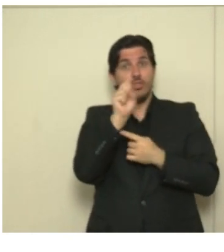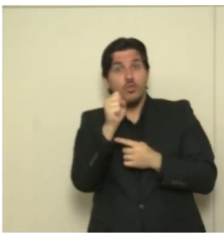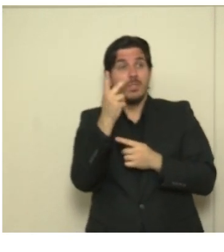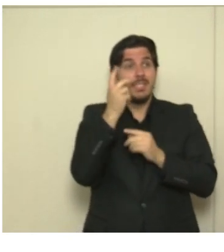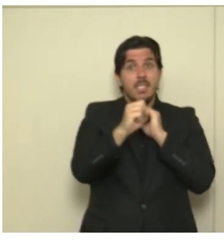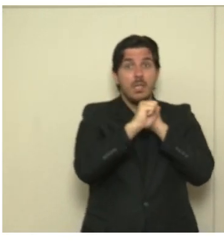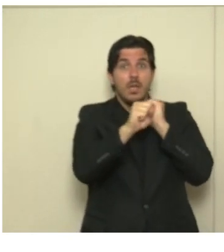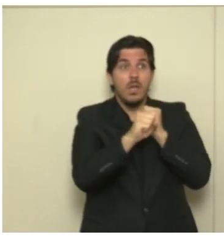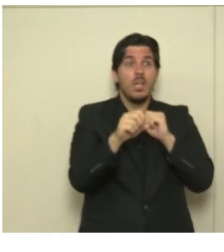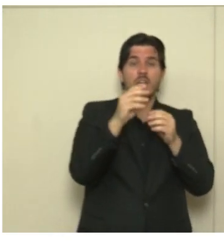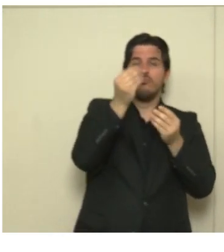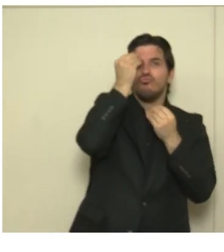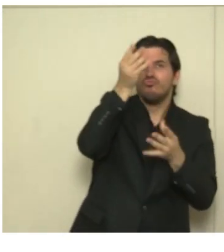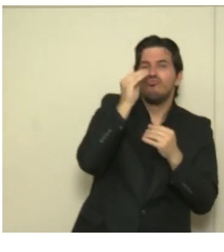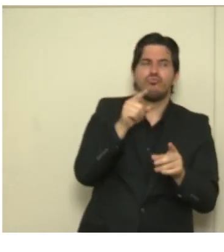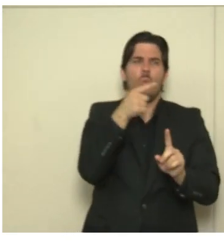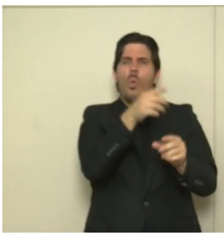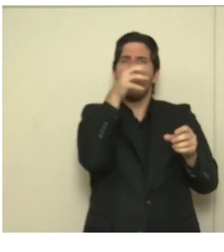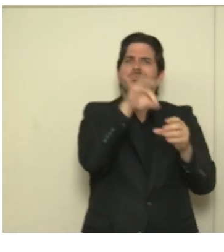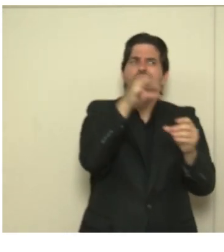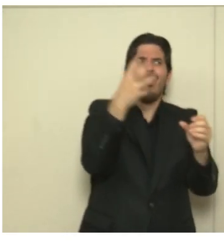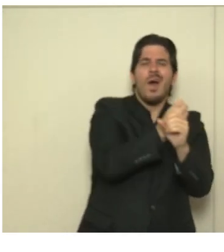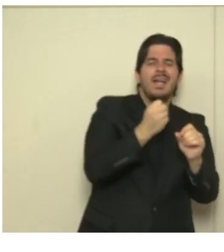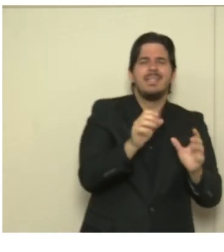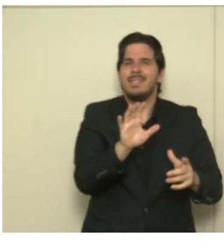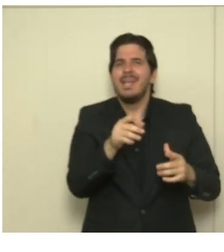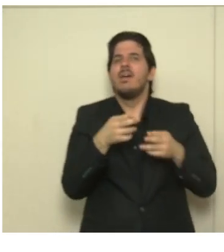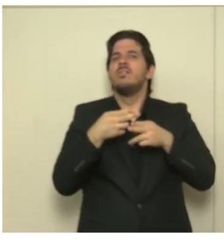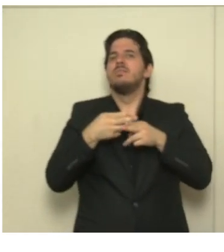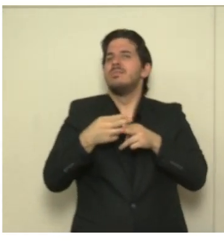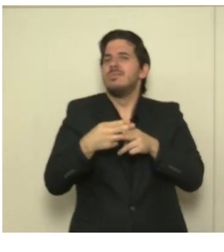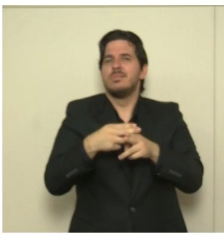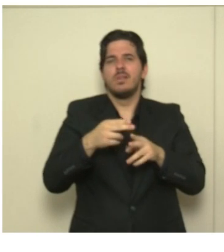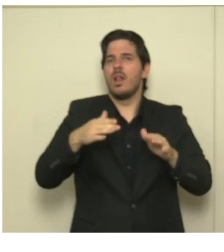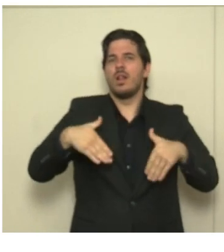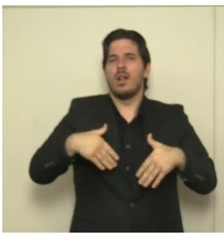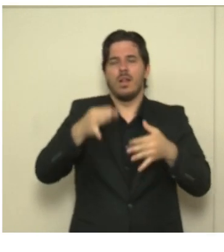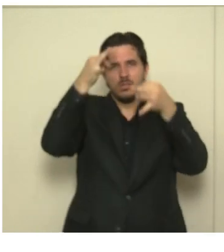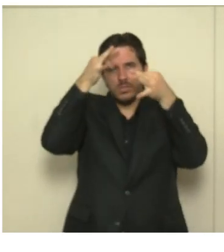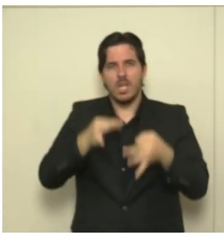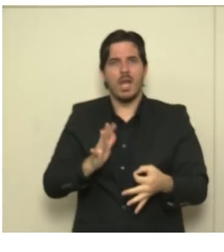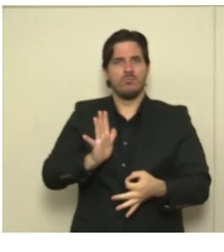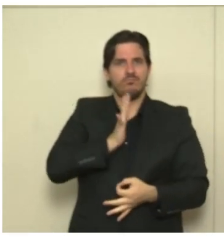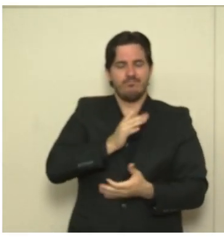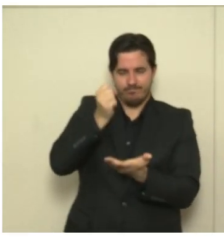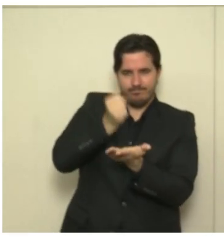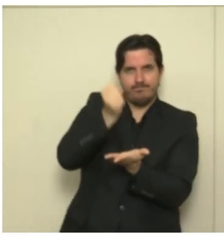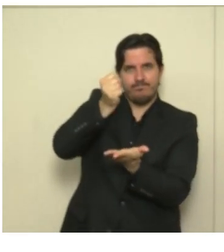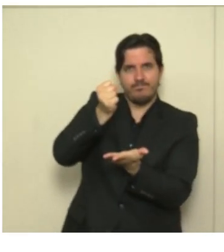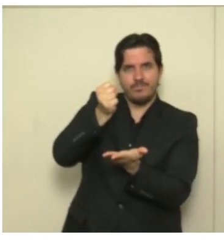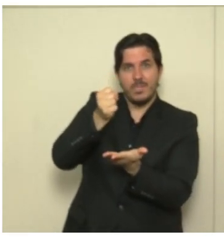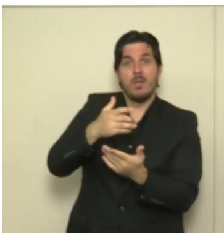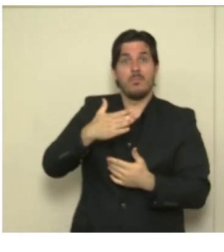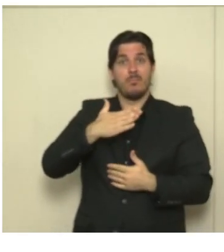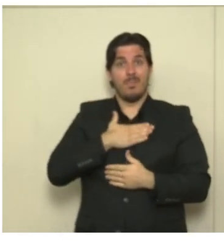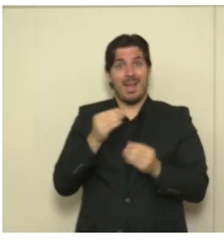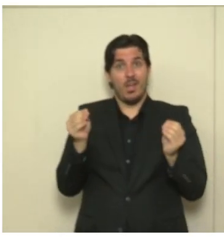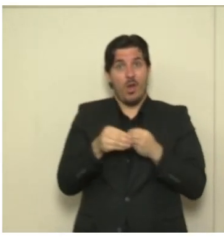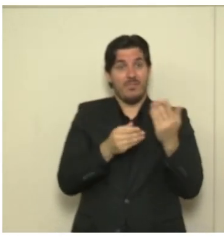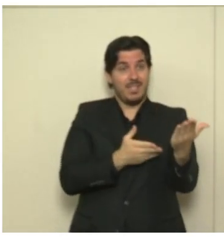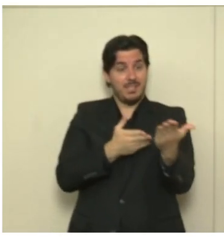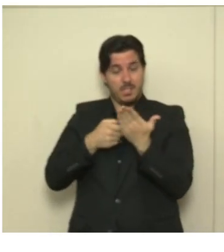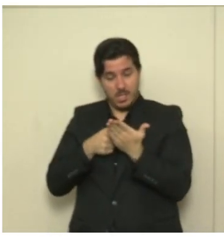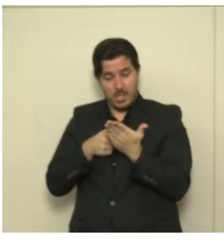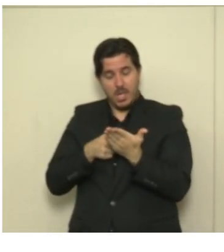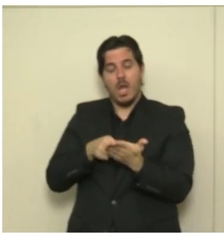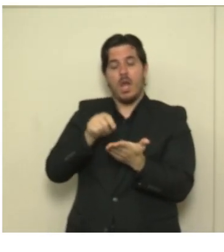unofficial until canvassed officially by each county canvassing board, then canvassed by my office, and then certified by